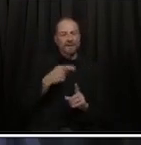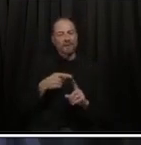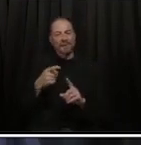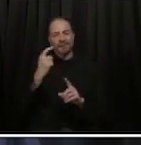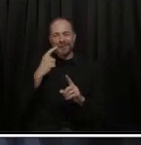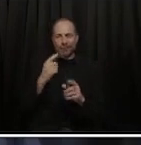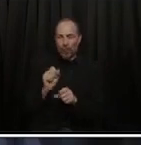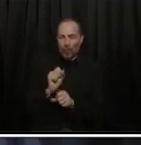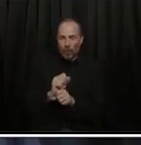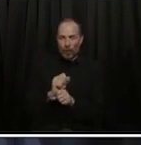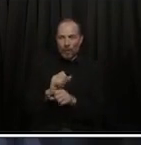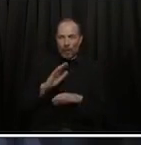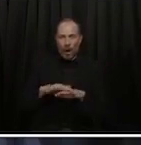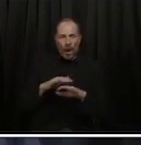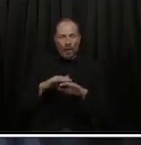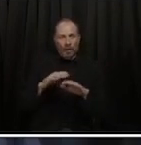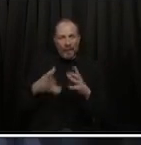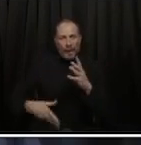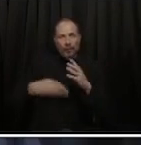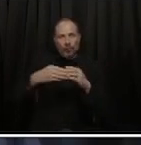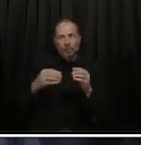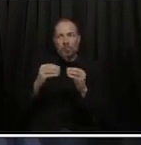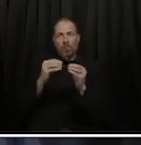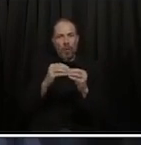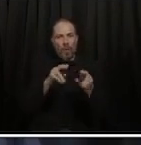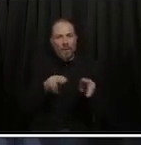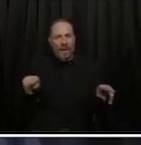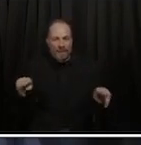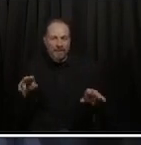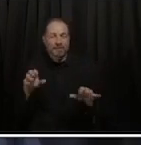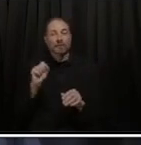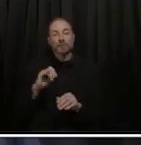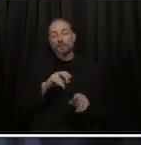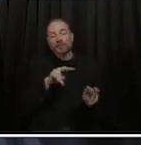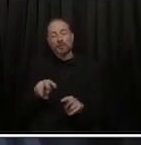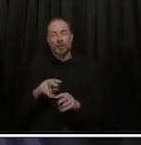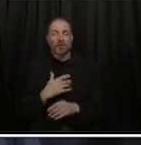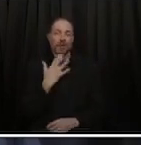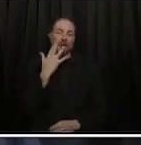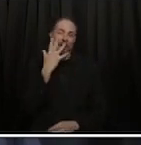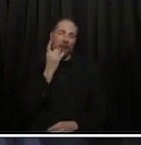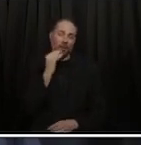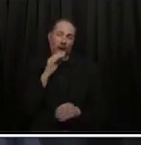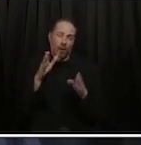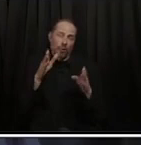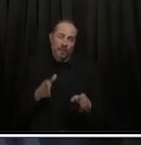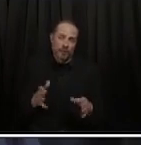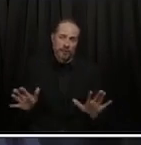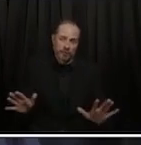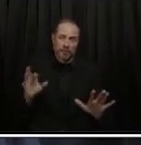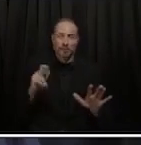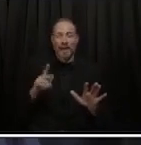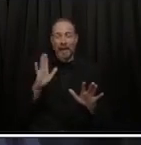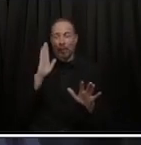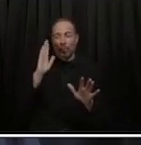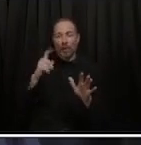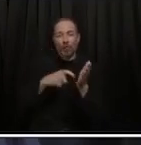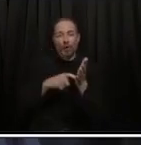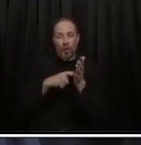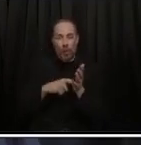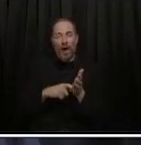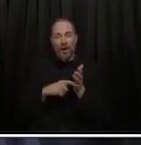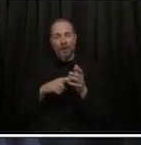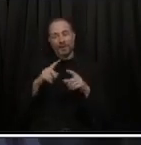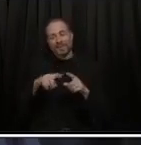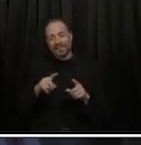on bringing online. And look, Coloradans, they're gonna acquire degrees of immunity to